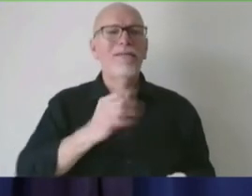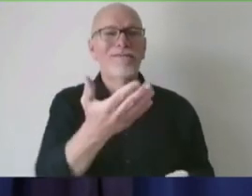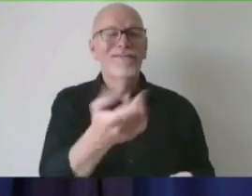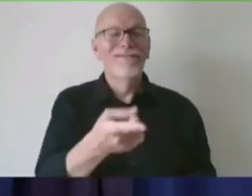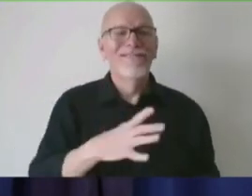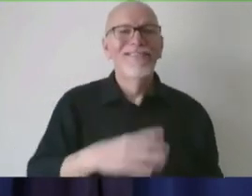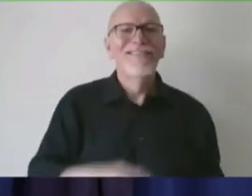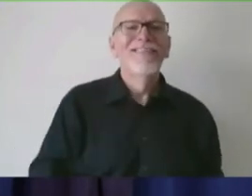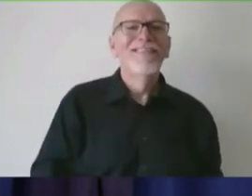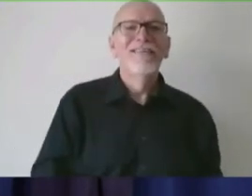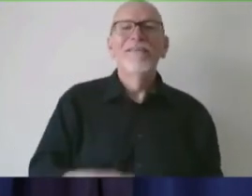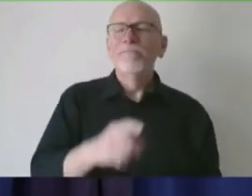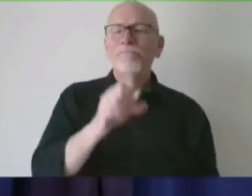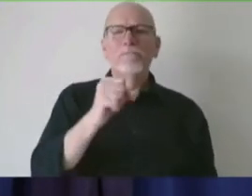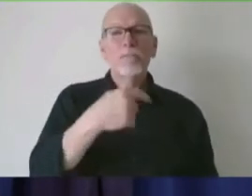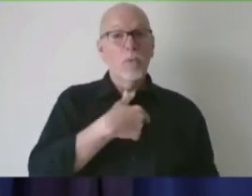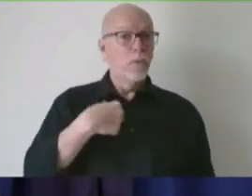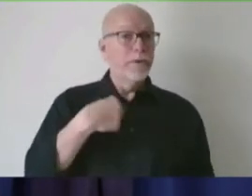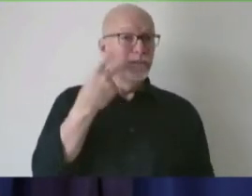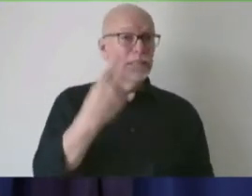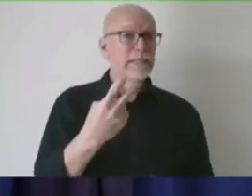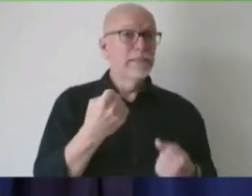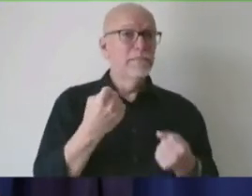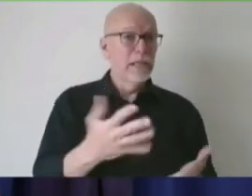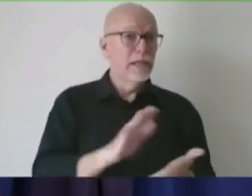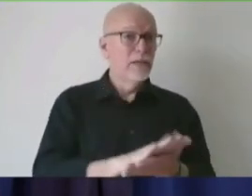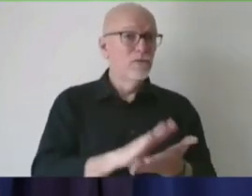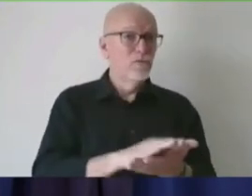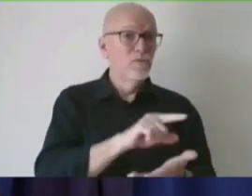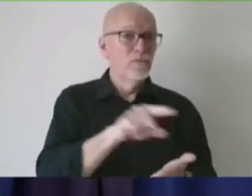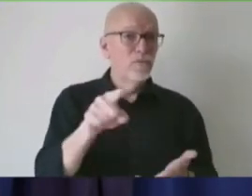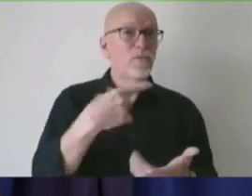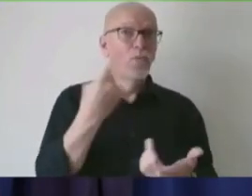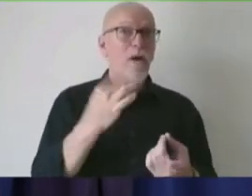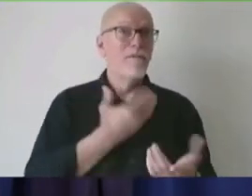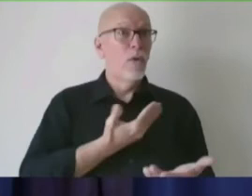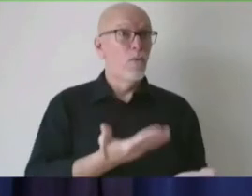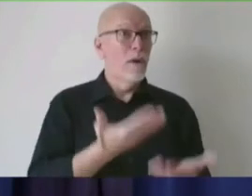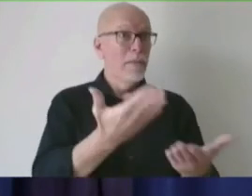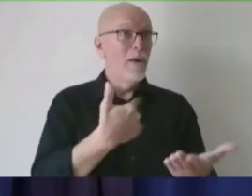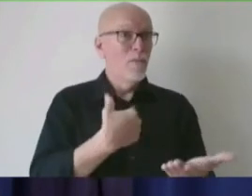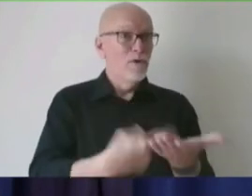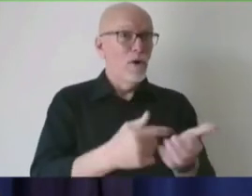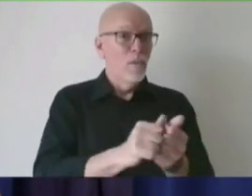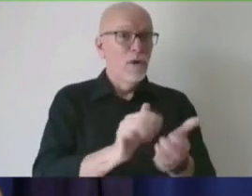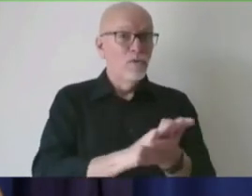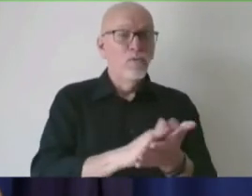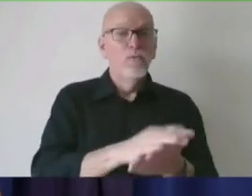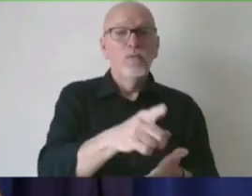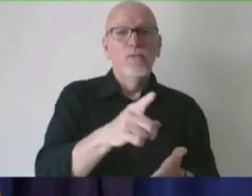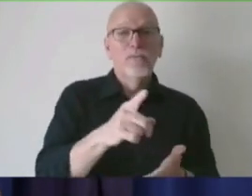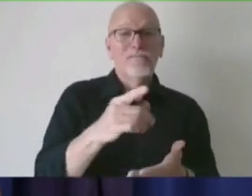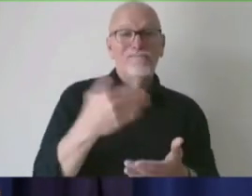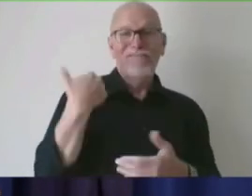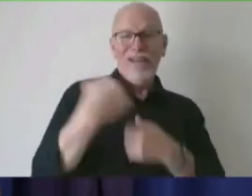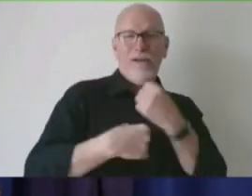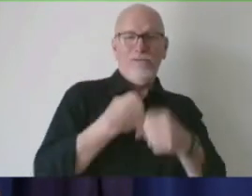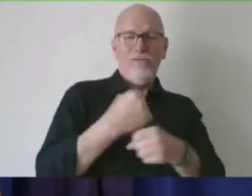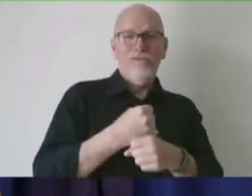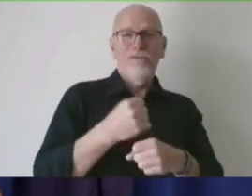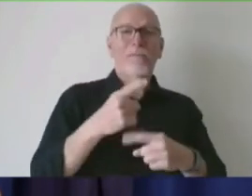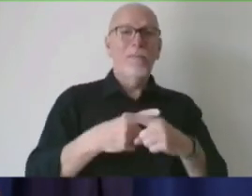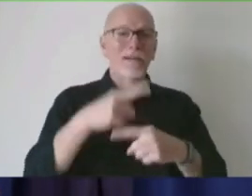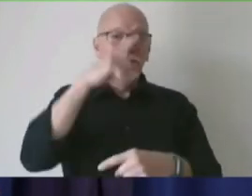Okay. We have seen many schools, and that's one of the recommendations that we talked with the schools about at the end of the last school year and over the